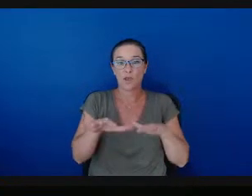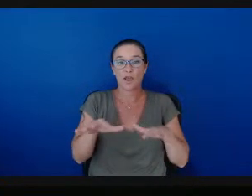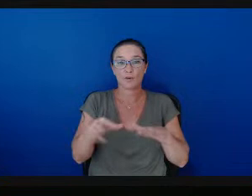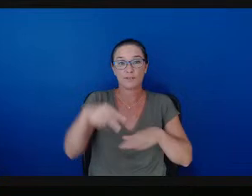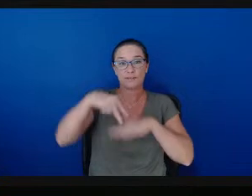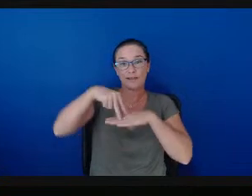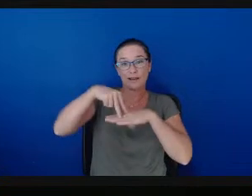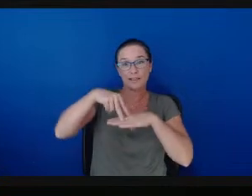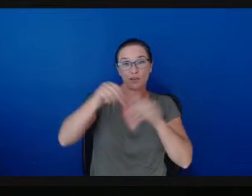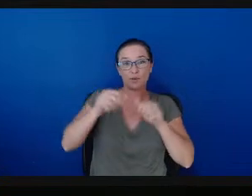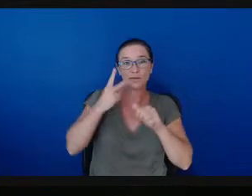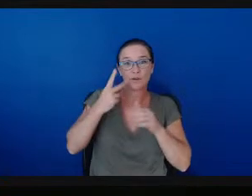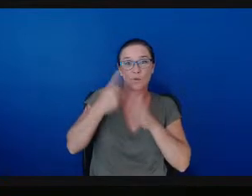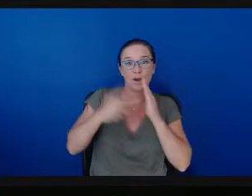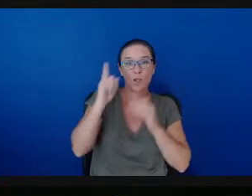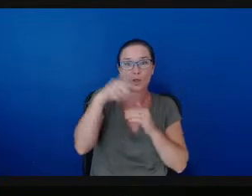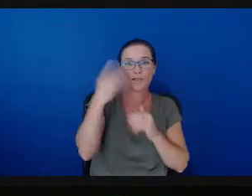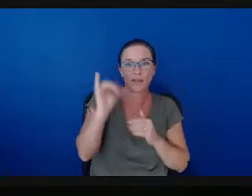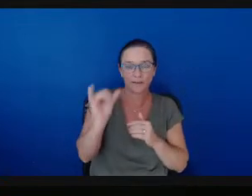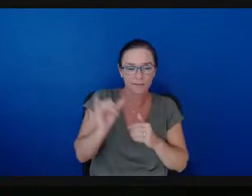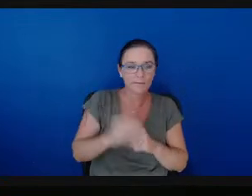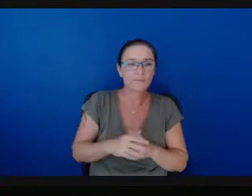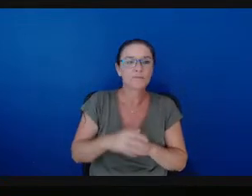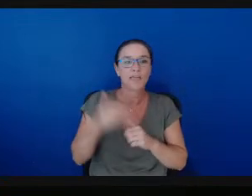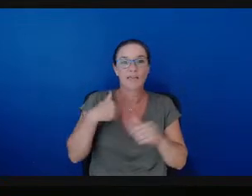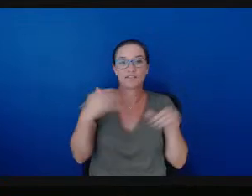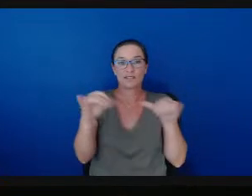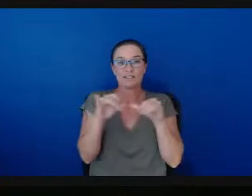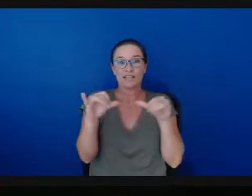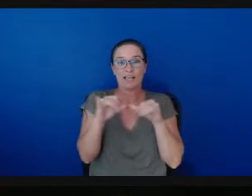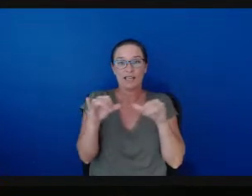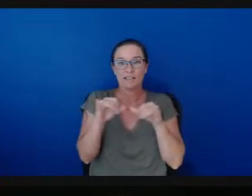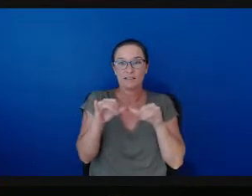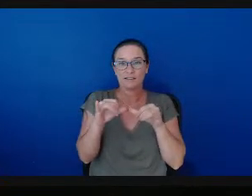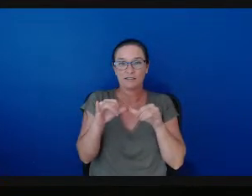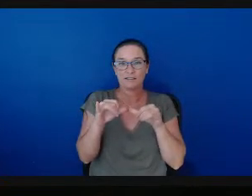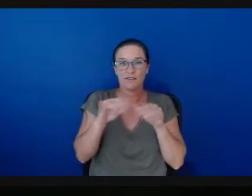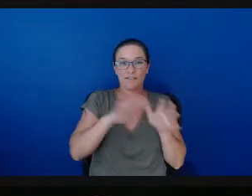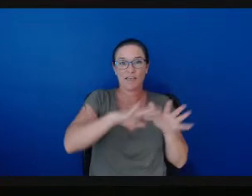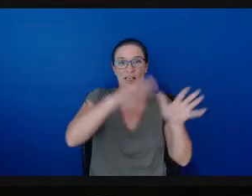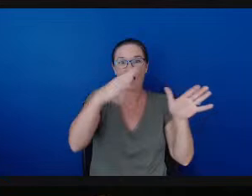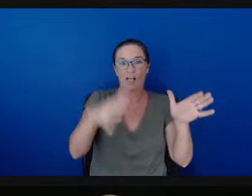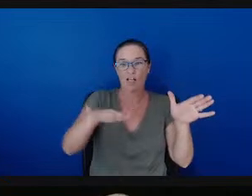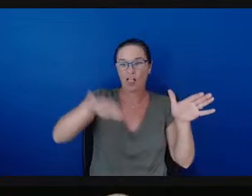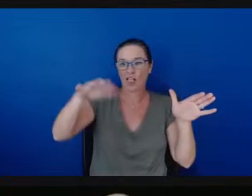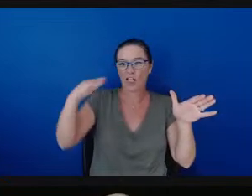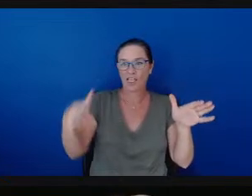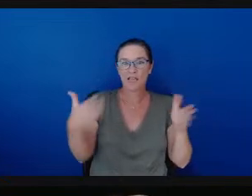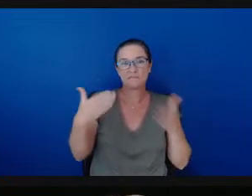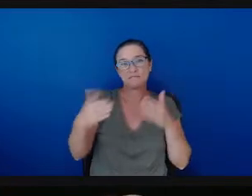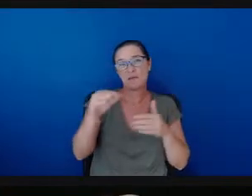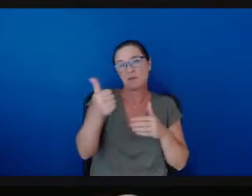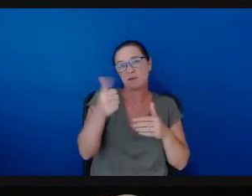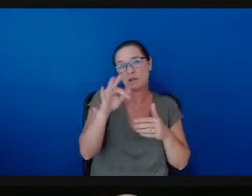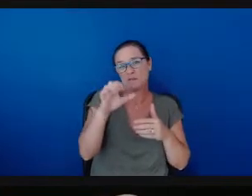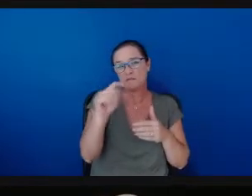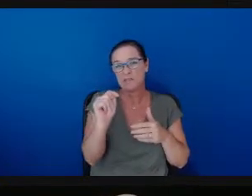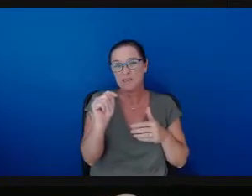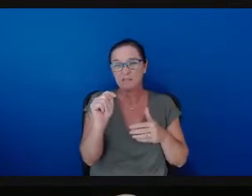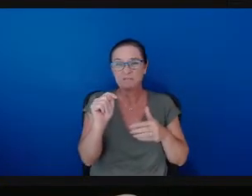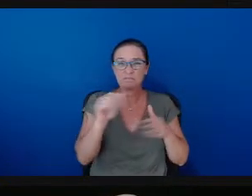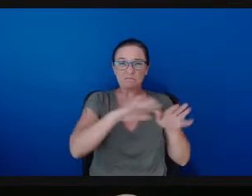these fountains and cones. Give you some idea of the size of the hills that are growing. Looks like they might be 10-ish feet tall, more or less